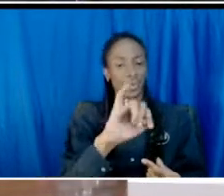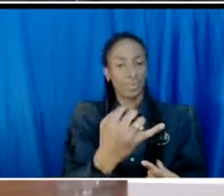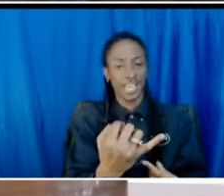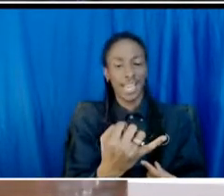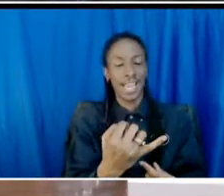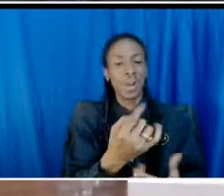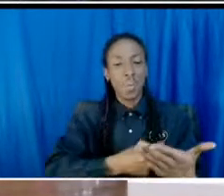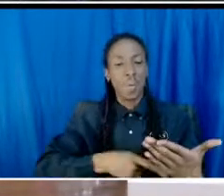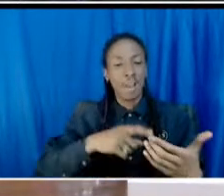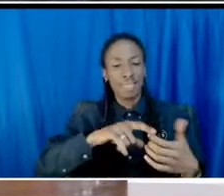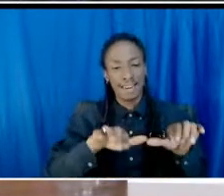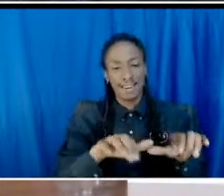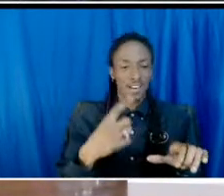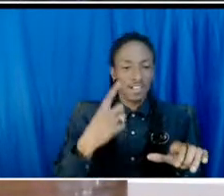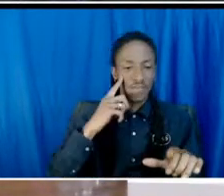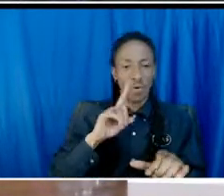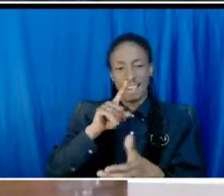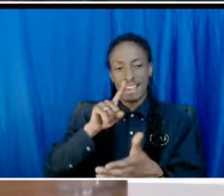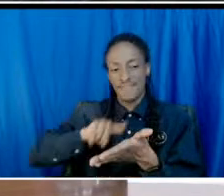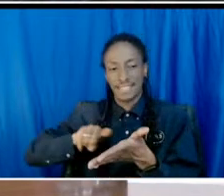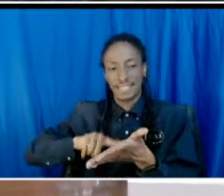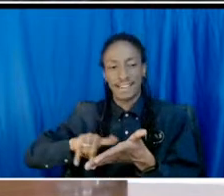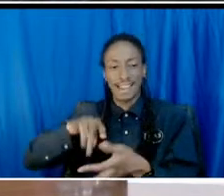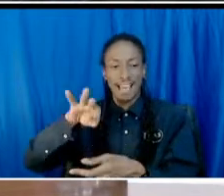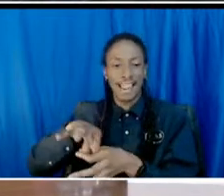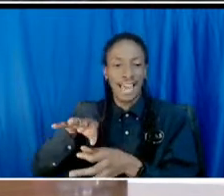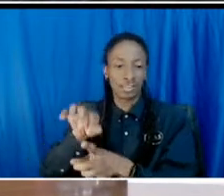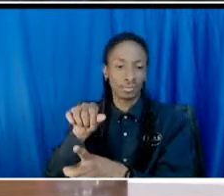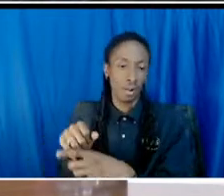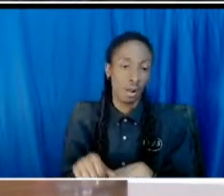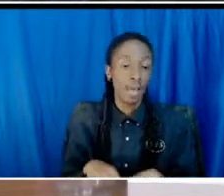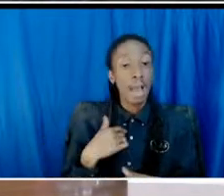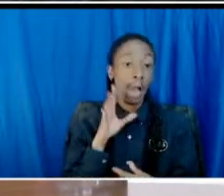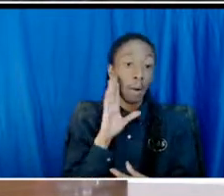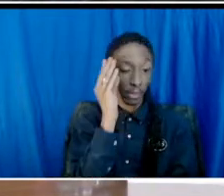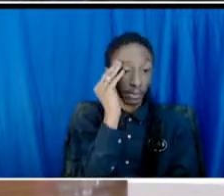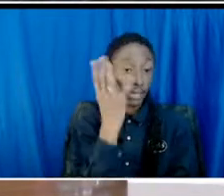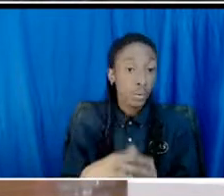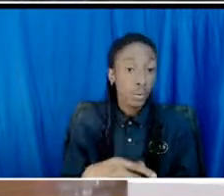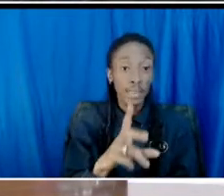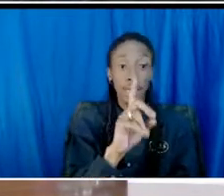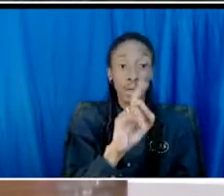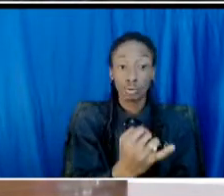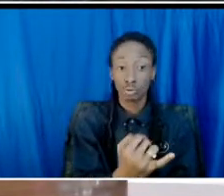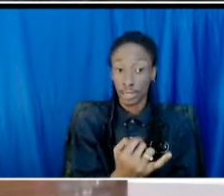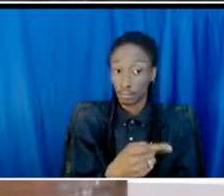investigate election fraud. I will say that the Justice Department